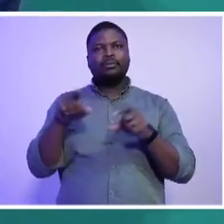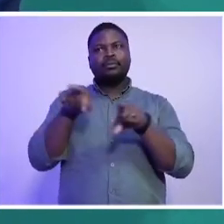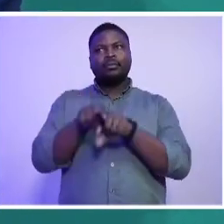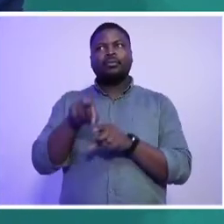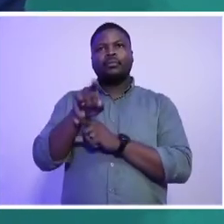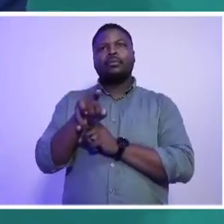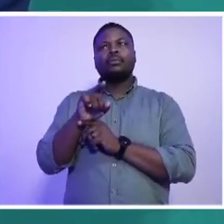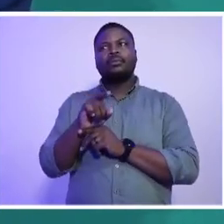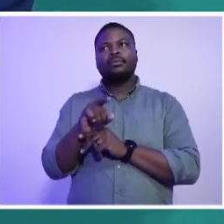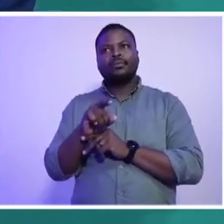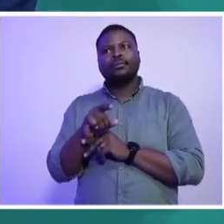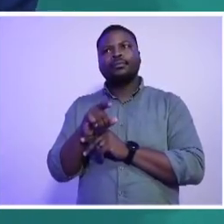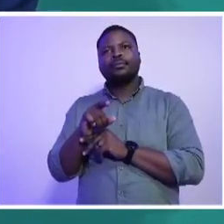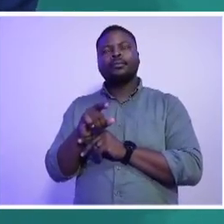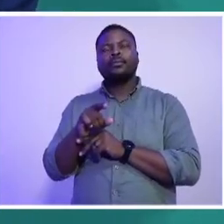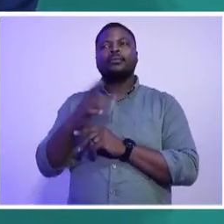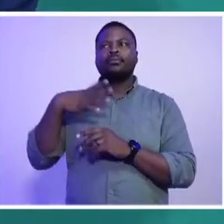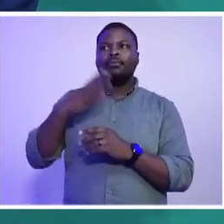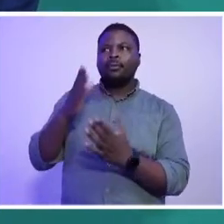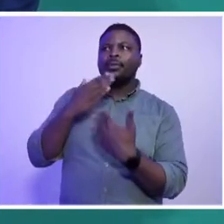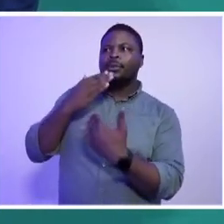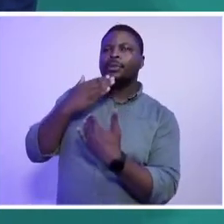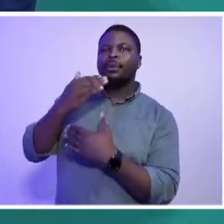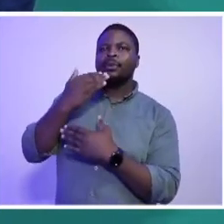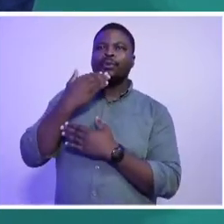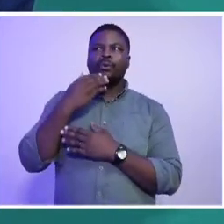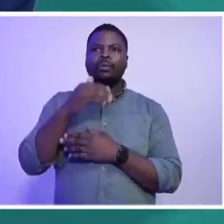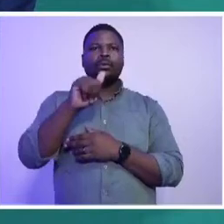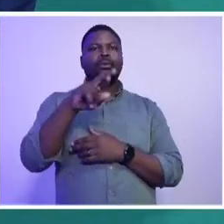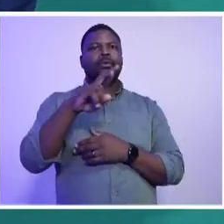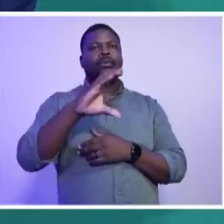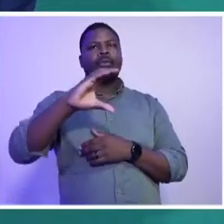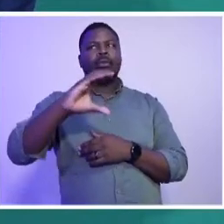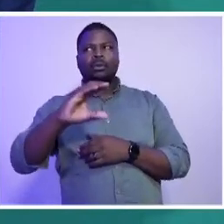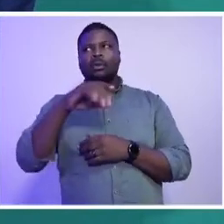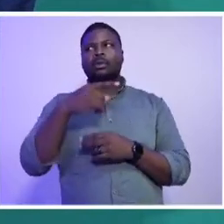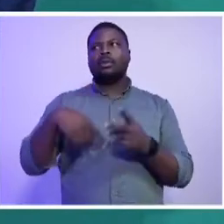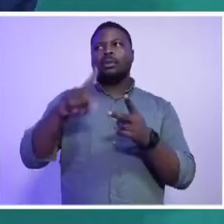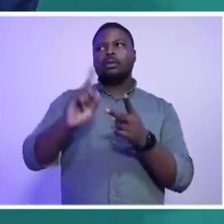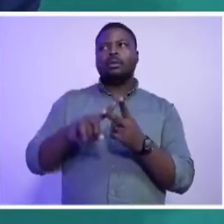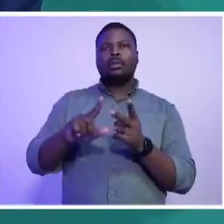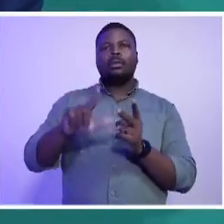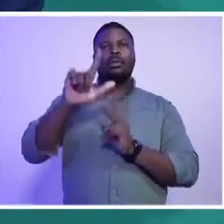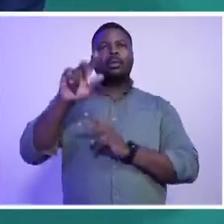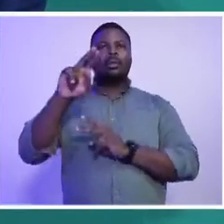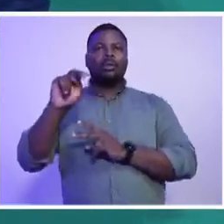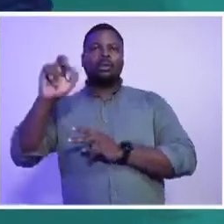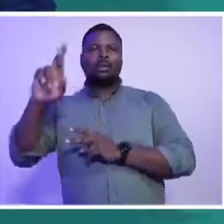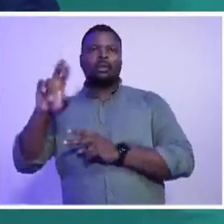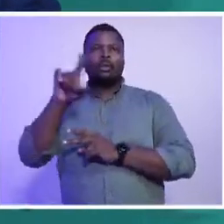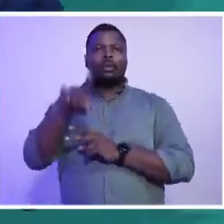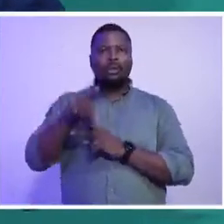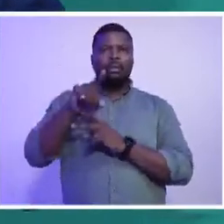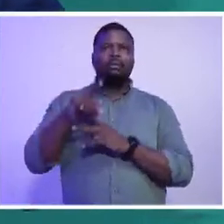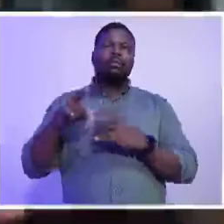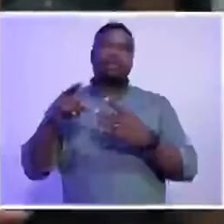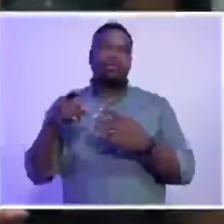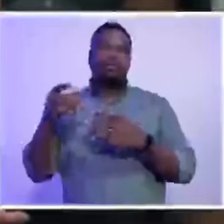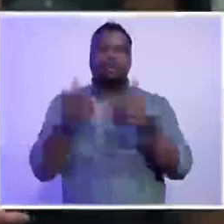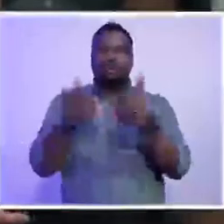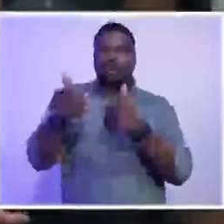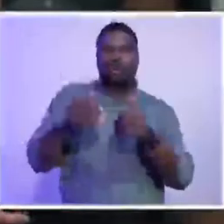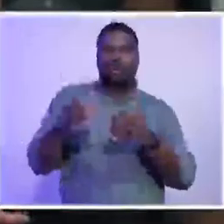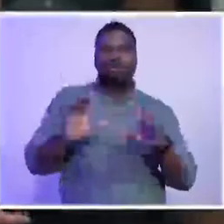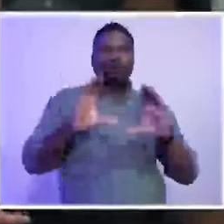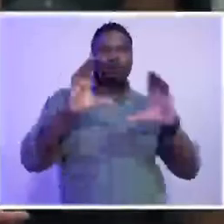this opportunity to thank the joint ARC-DALRRD conference organizing committee. And I